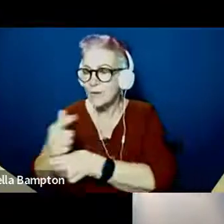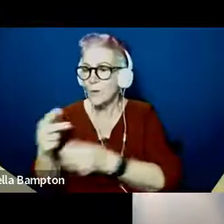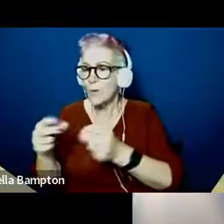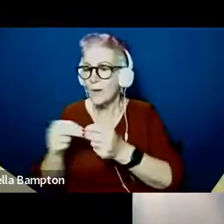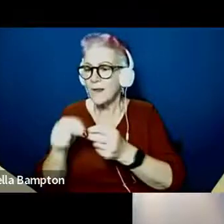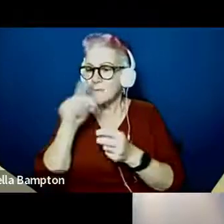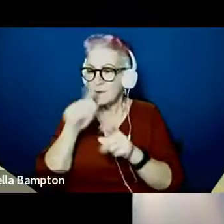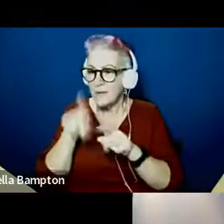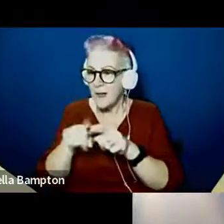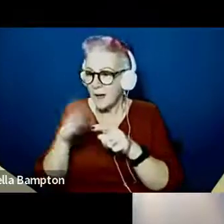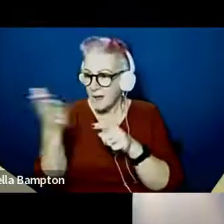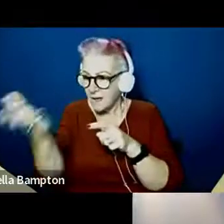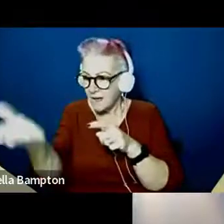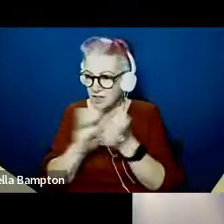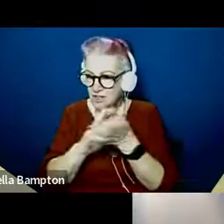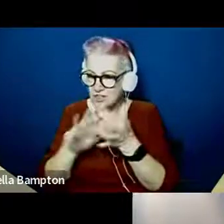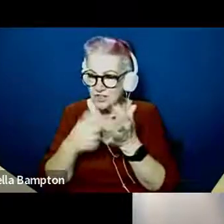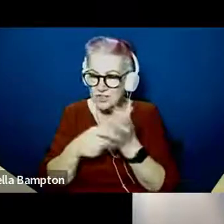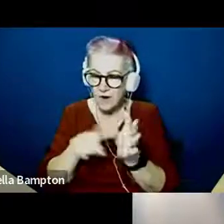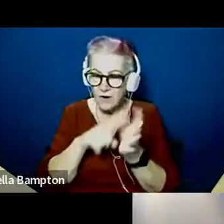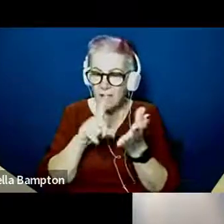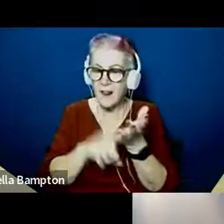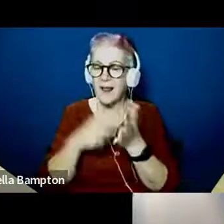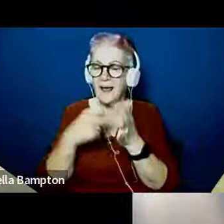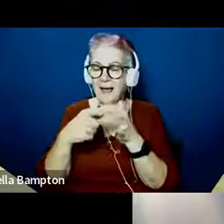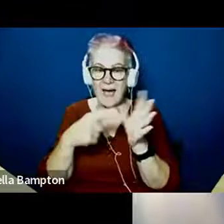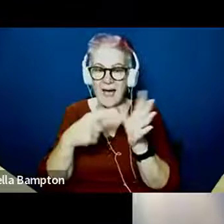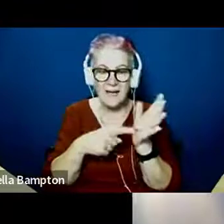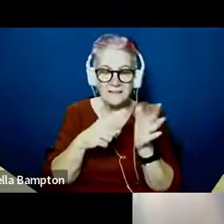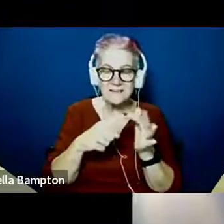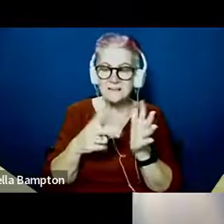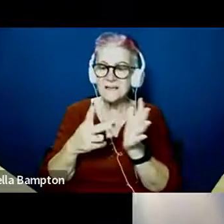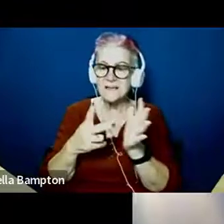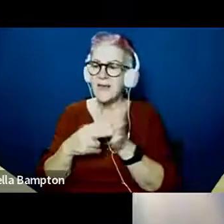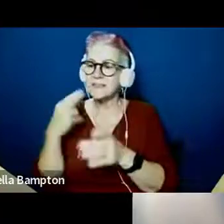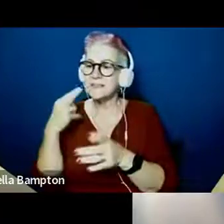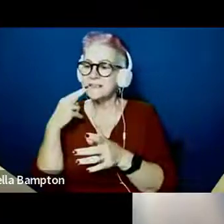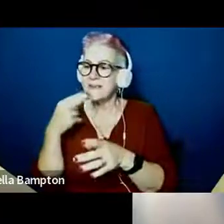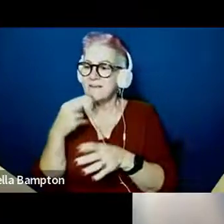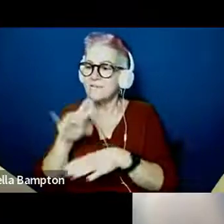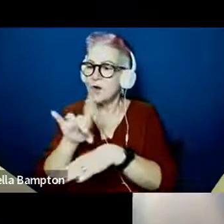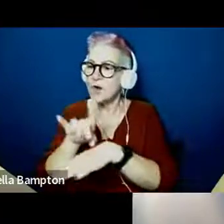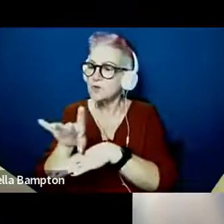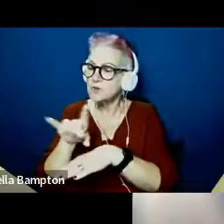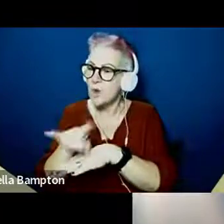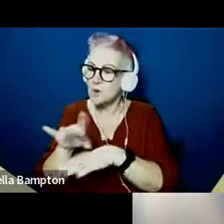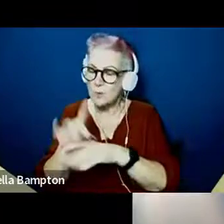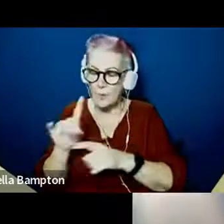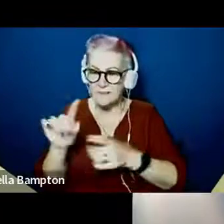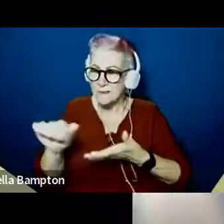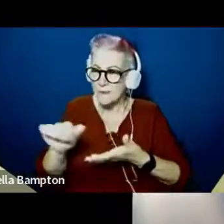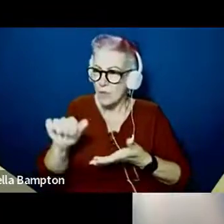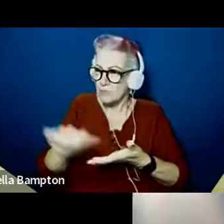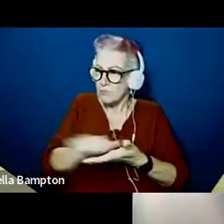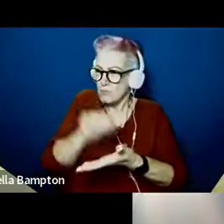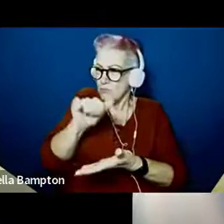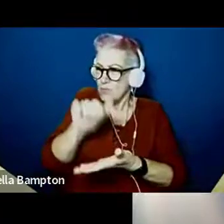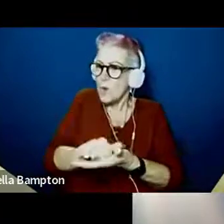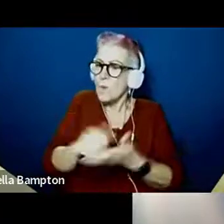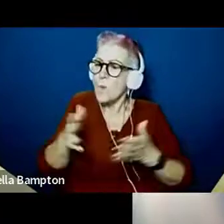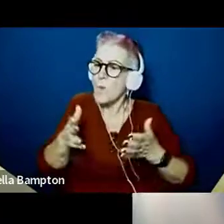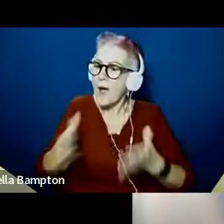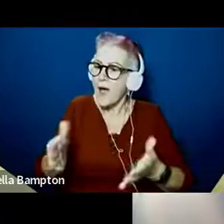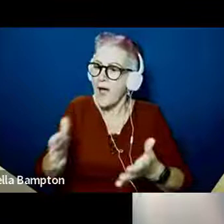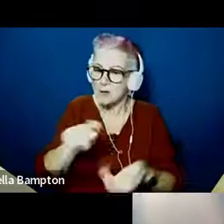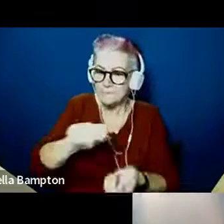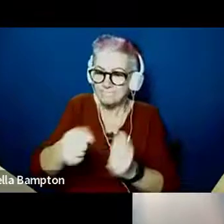Cheryl, Kate, and our other Deaf and Auslan consultants at Deaf Can Do, just to say, what's the most appropriate way to do this? And